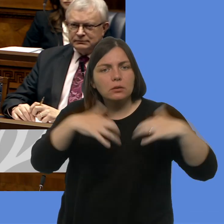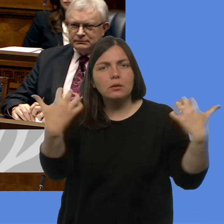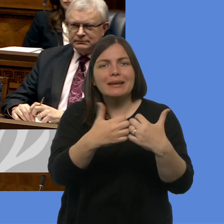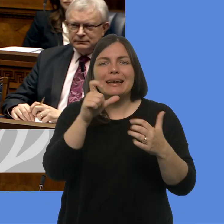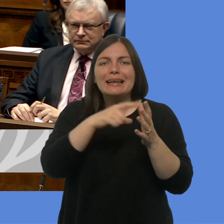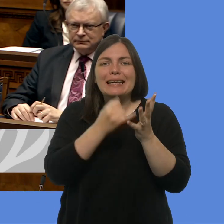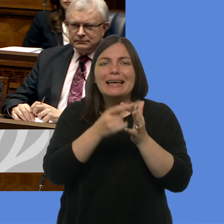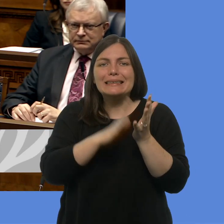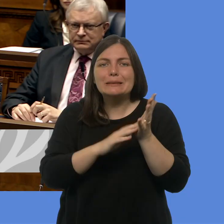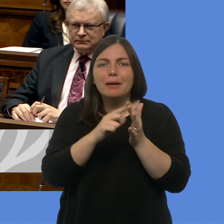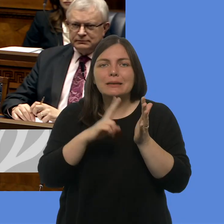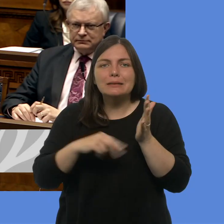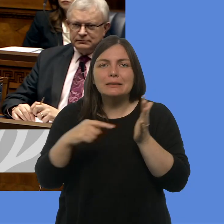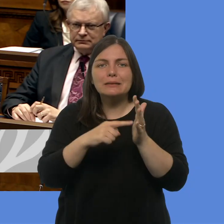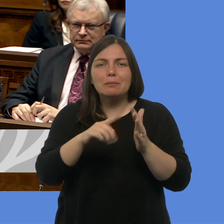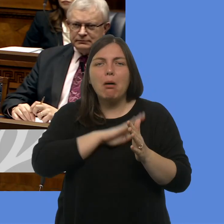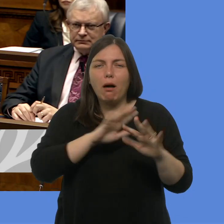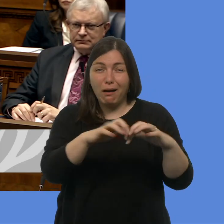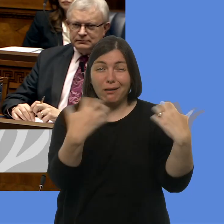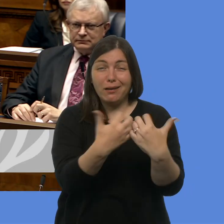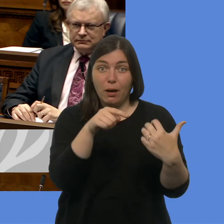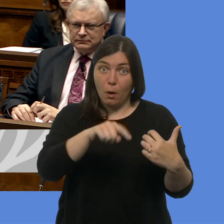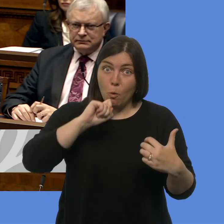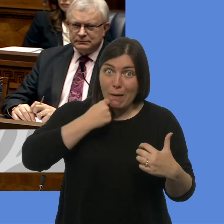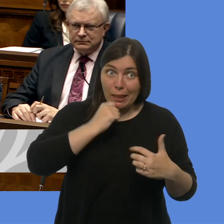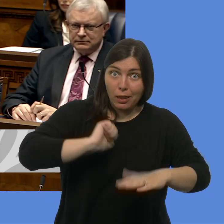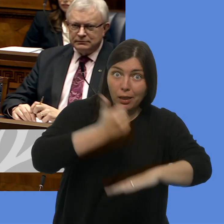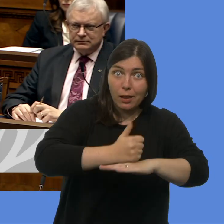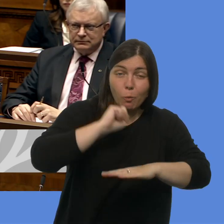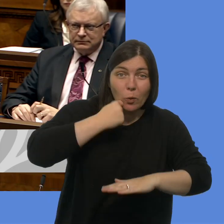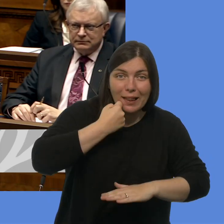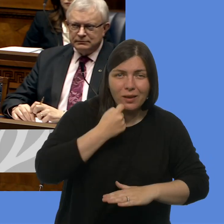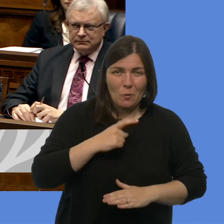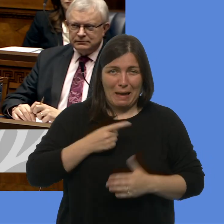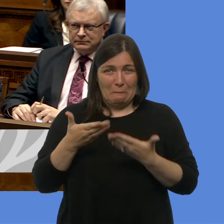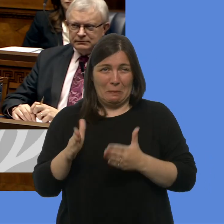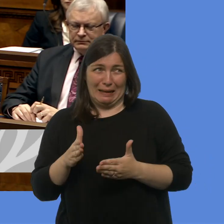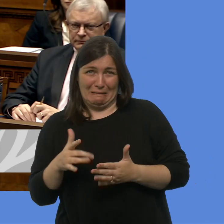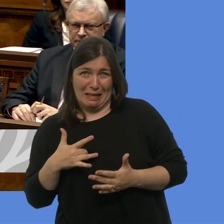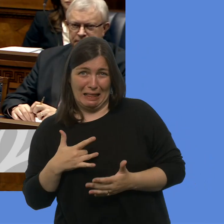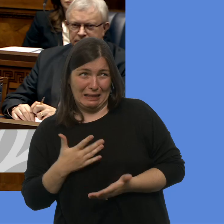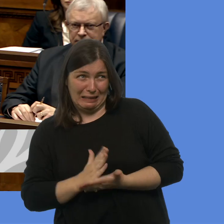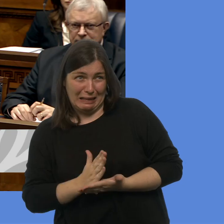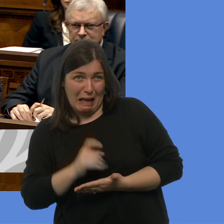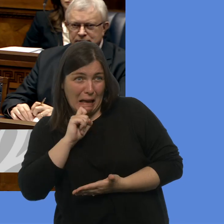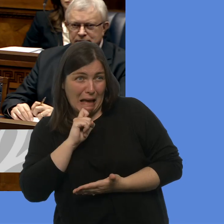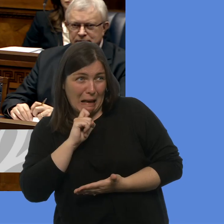trust that that vital project in West Belfast is going to be built. You have said repeatedly, almost ad infinitum, that Casement Park will be built and built on